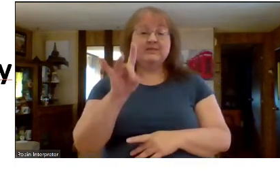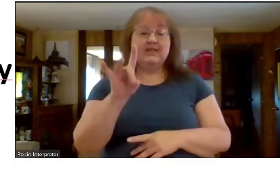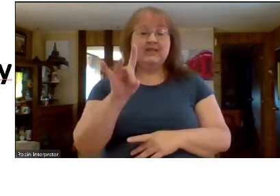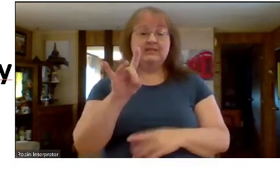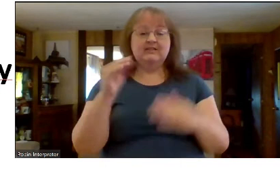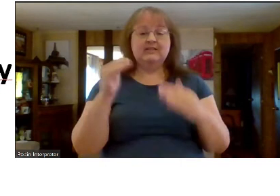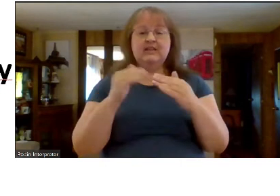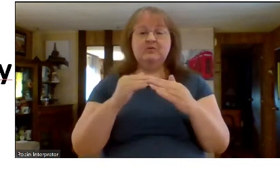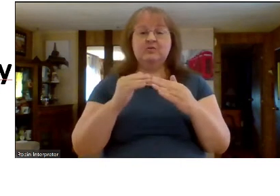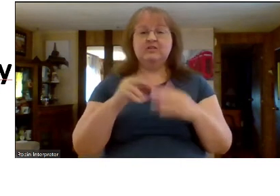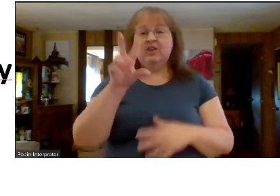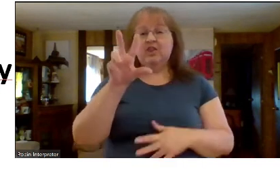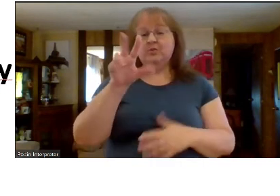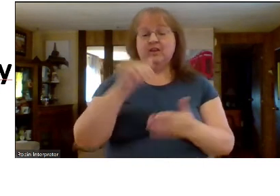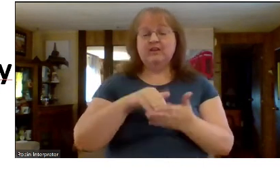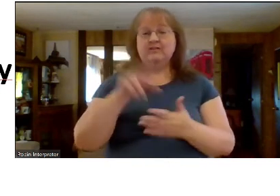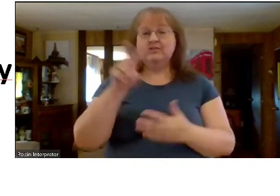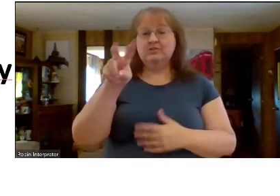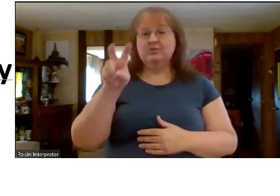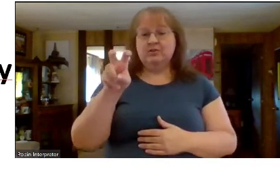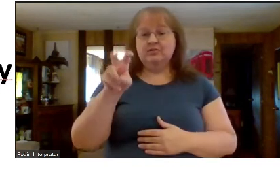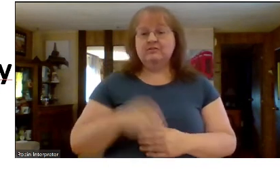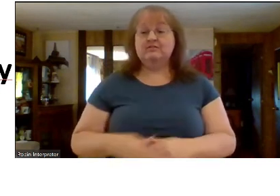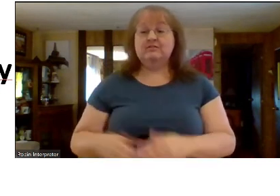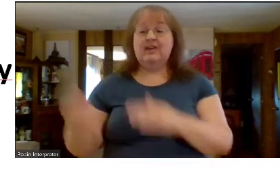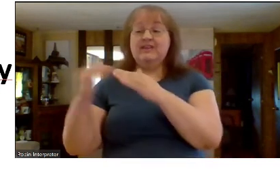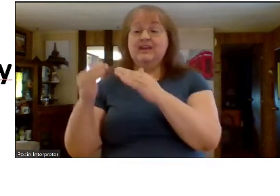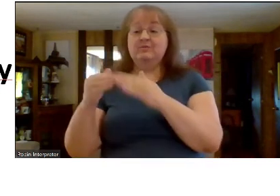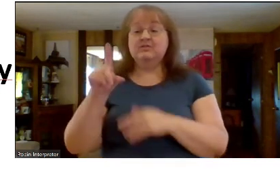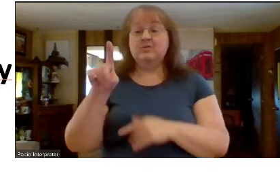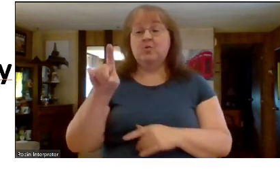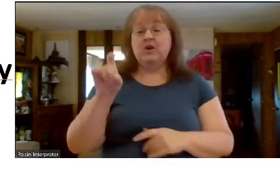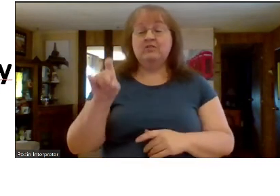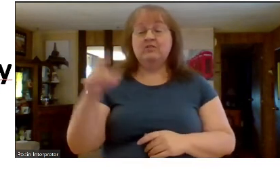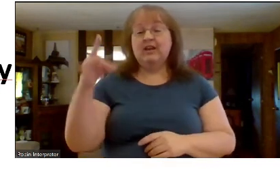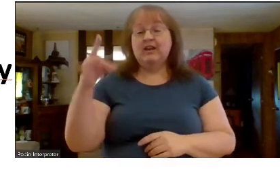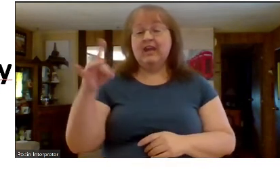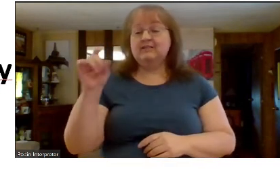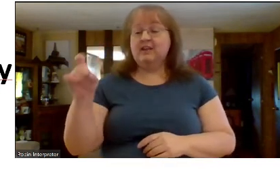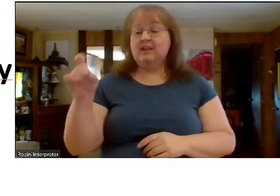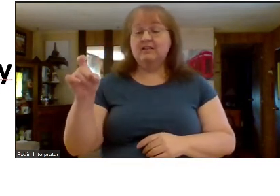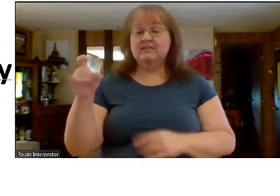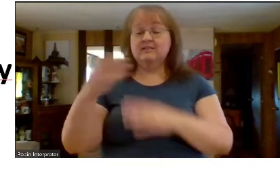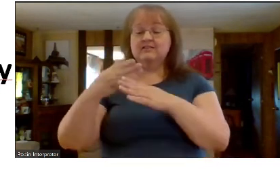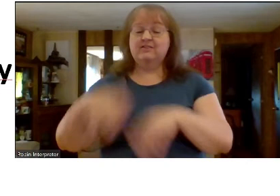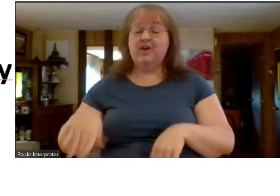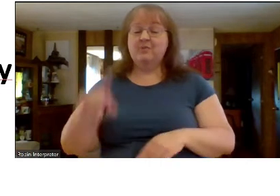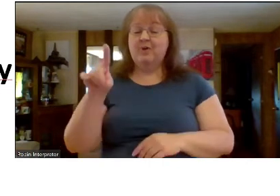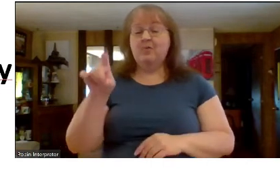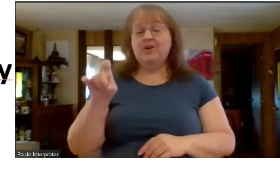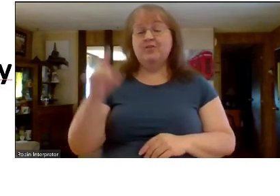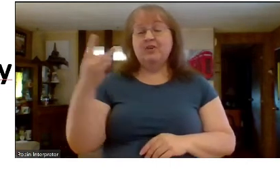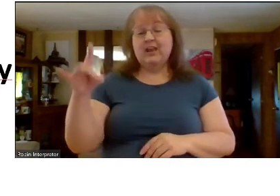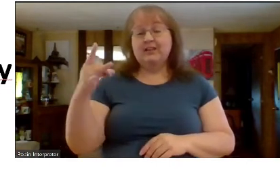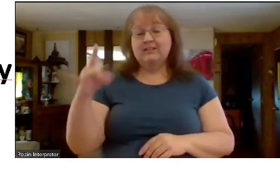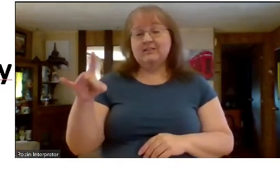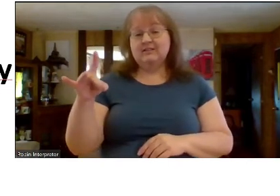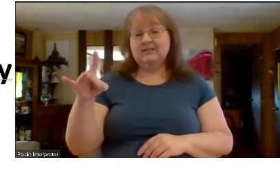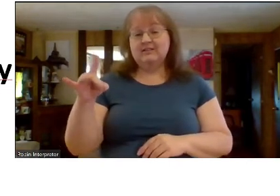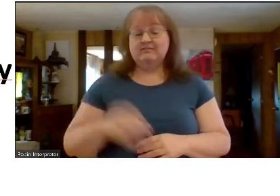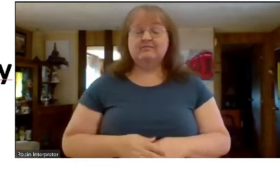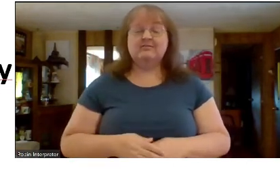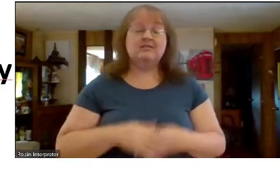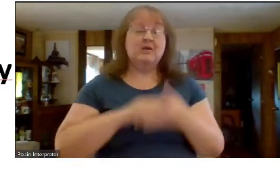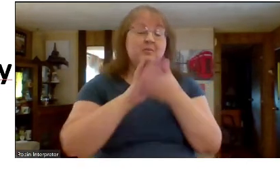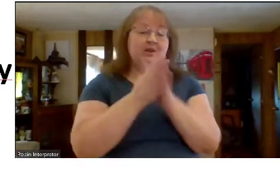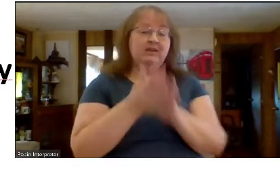So 400 times 8 is 3200 equals 118x. Divide